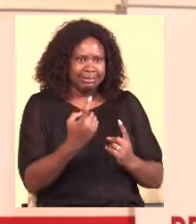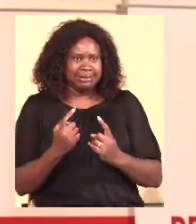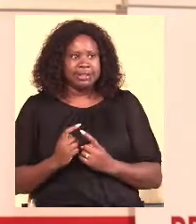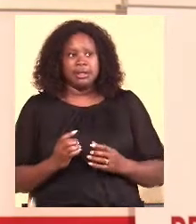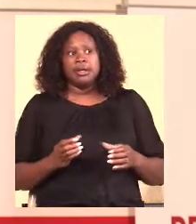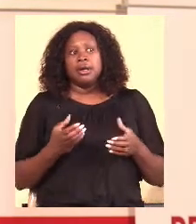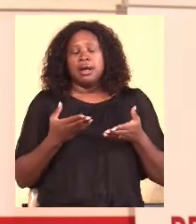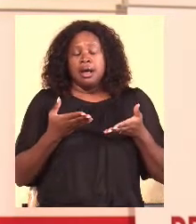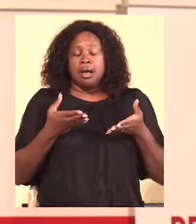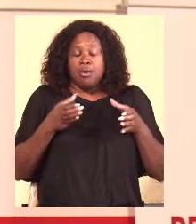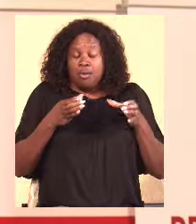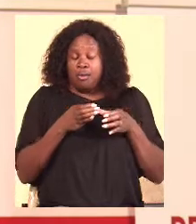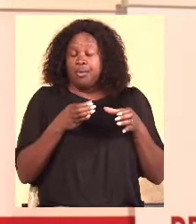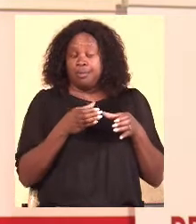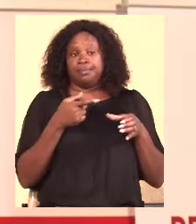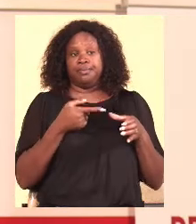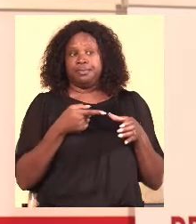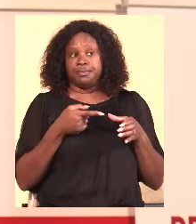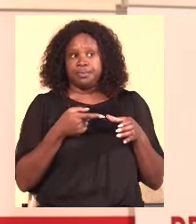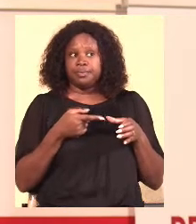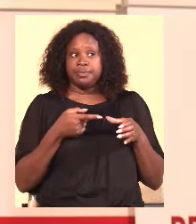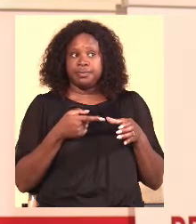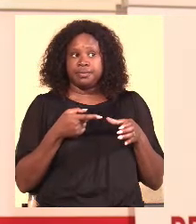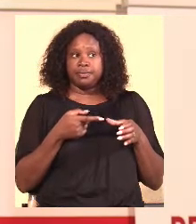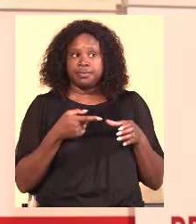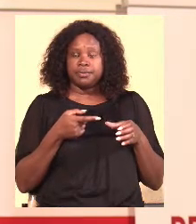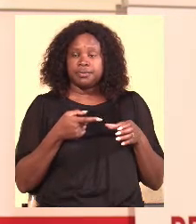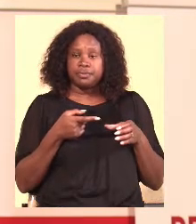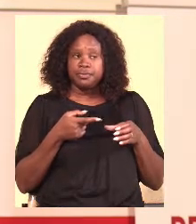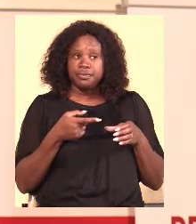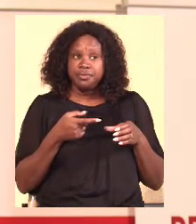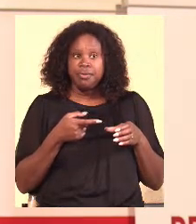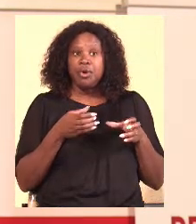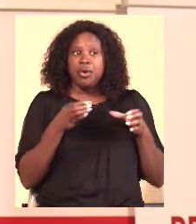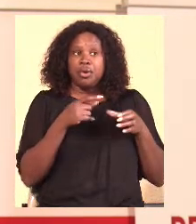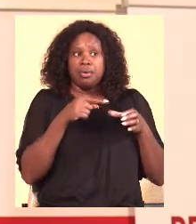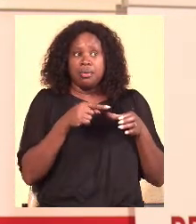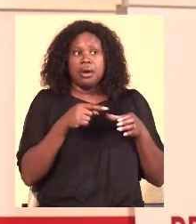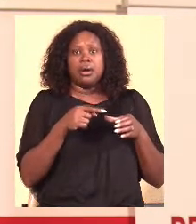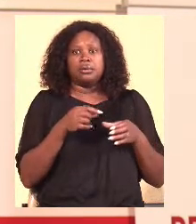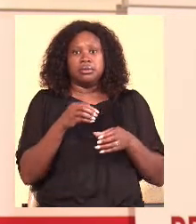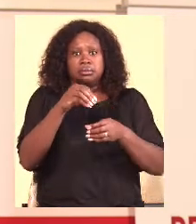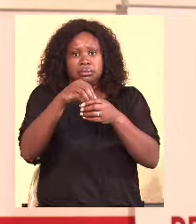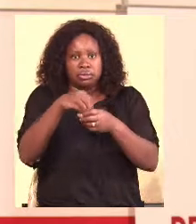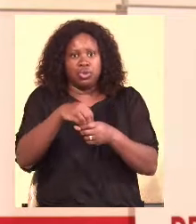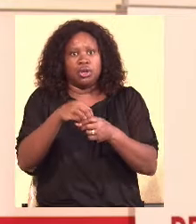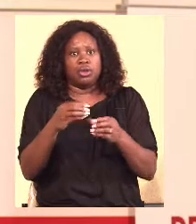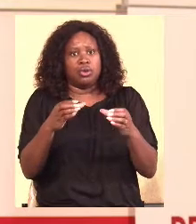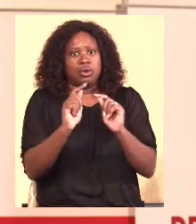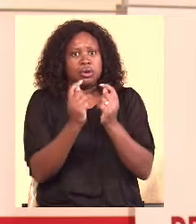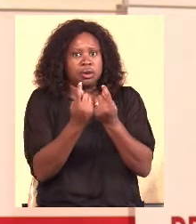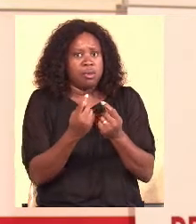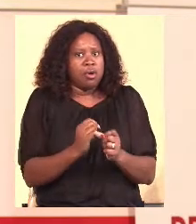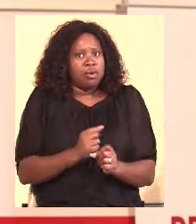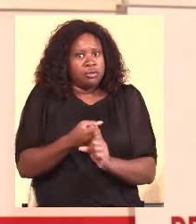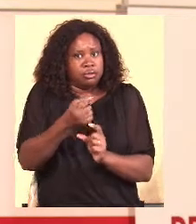to position itself within the national equation of COVID-19 front runners and fight the virus